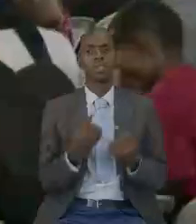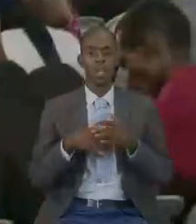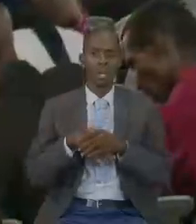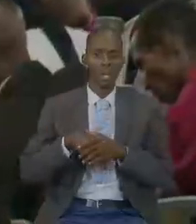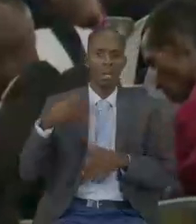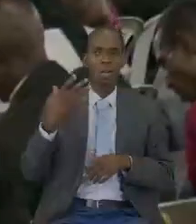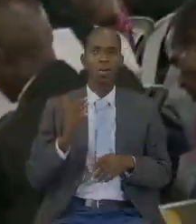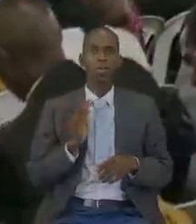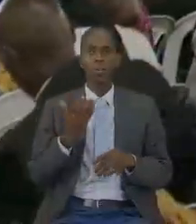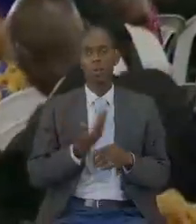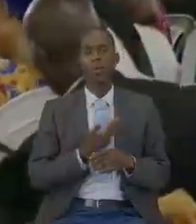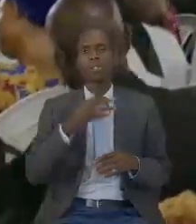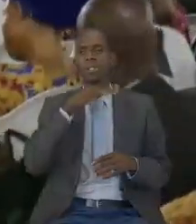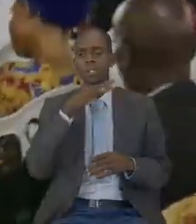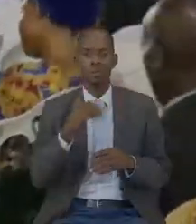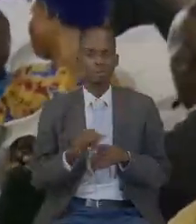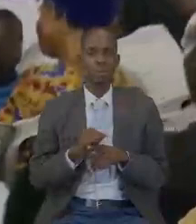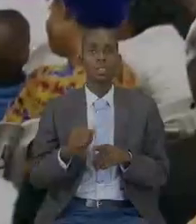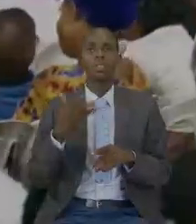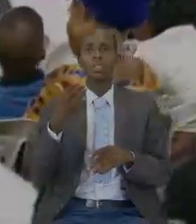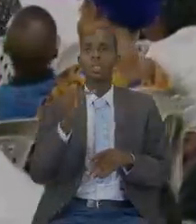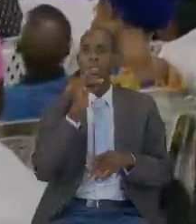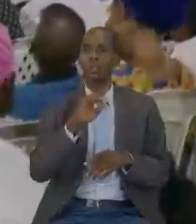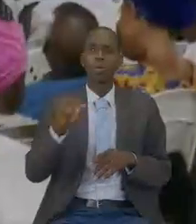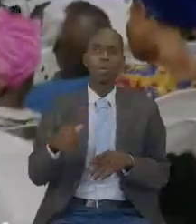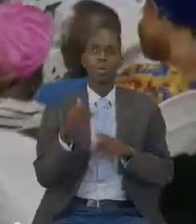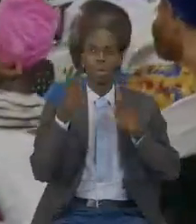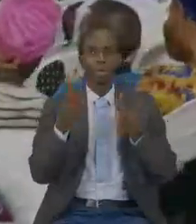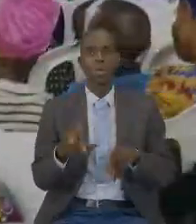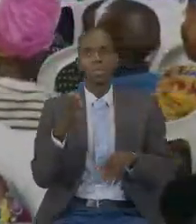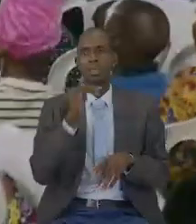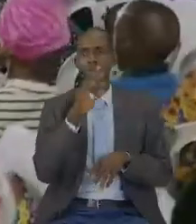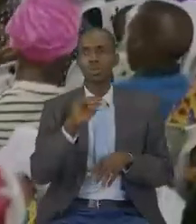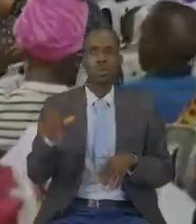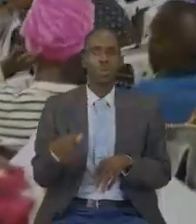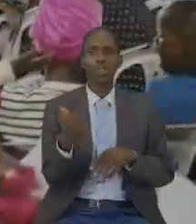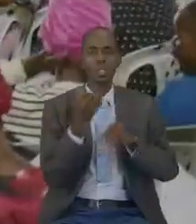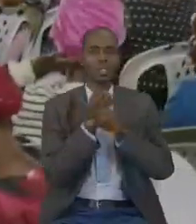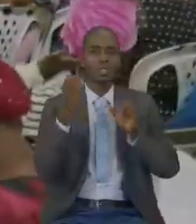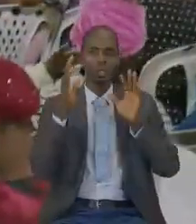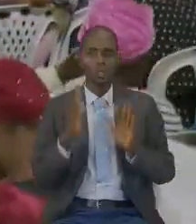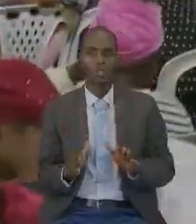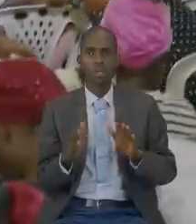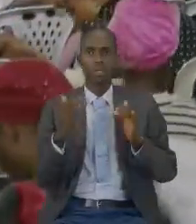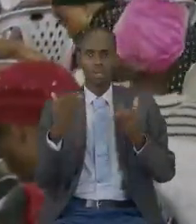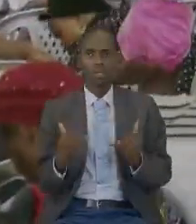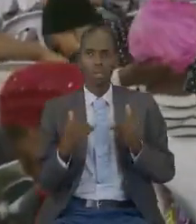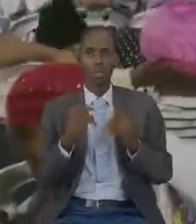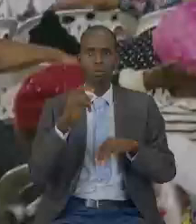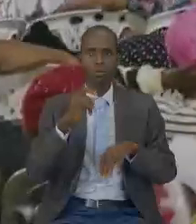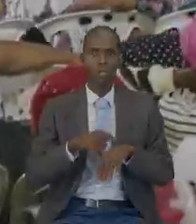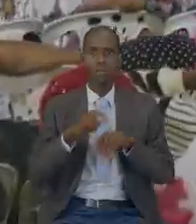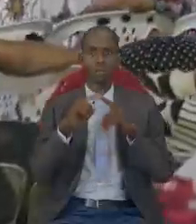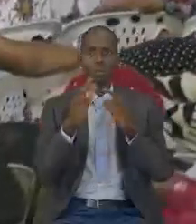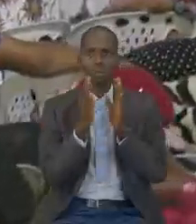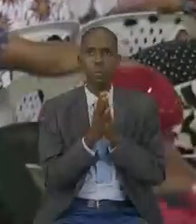our transgression. There is no other person. There's no other Savior. Heads bowed, eyes closed.